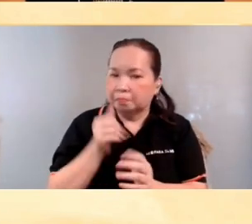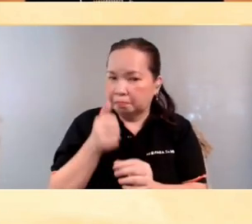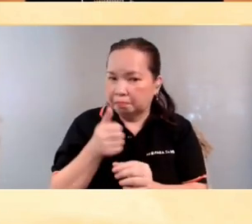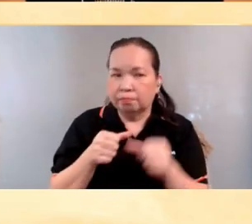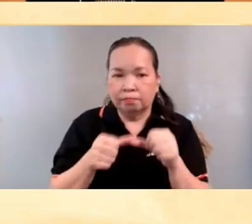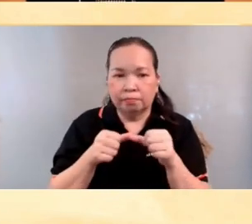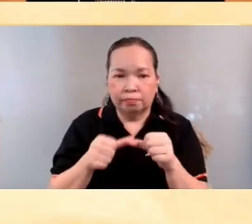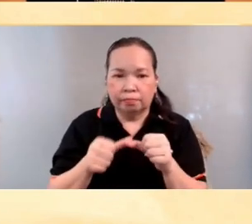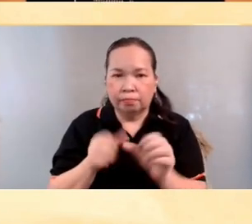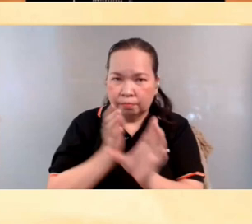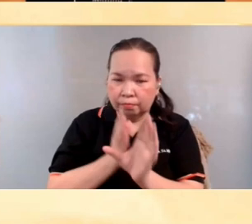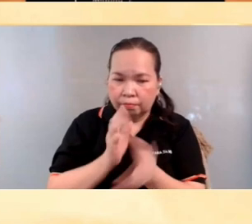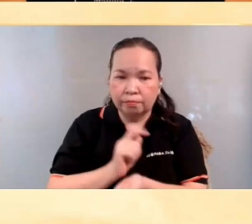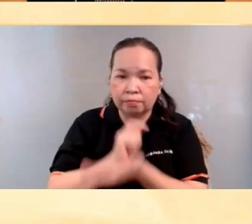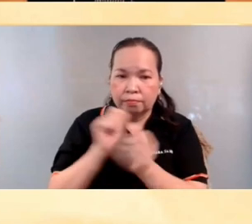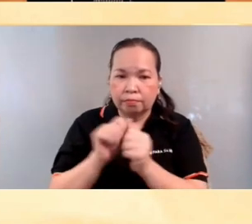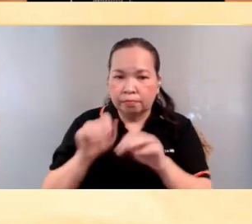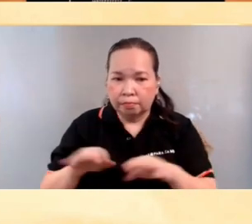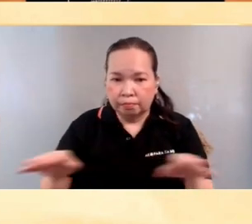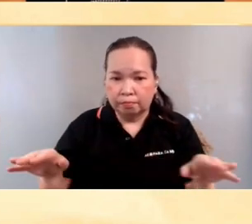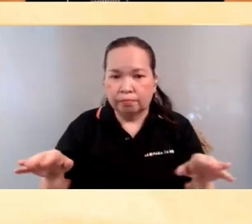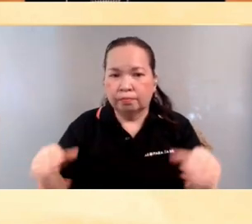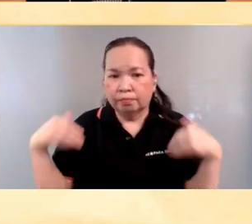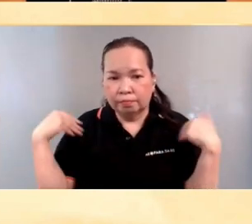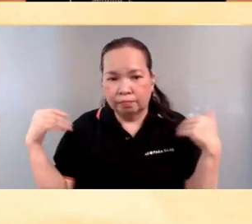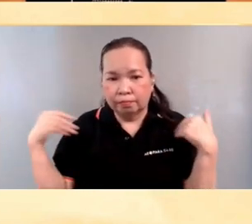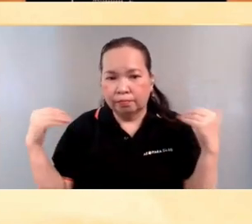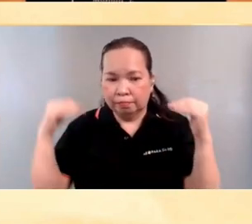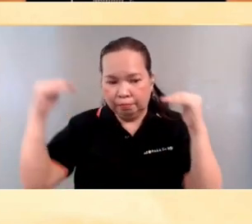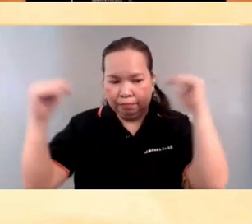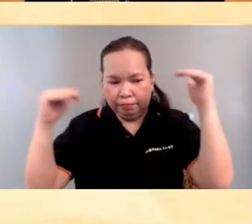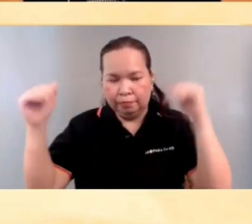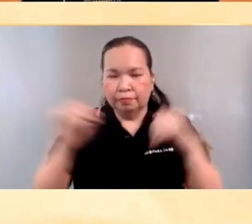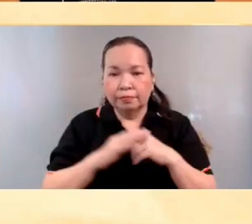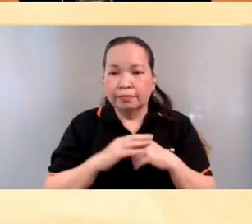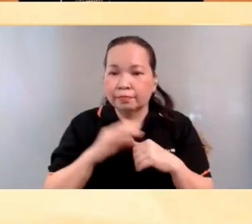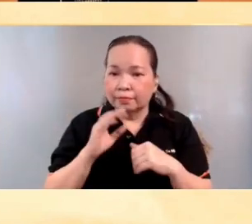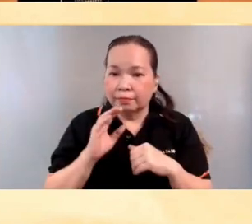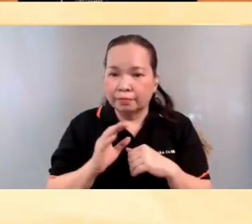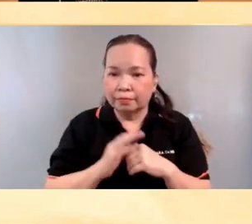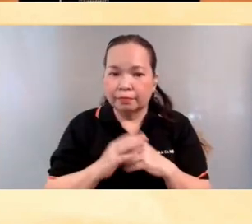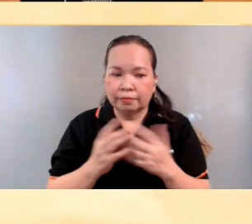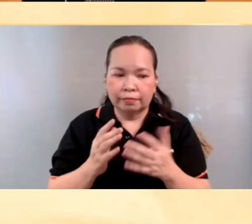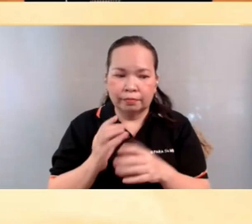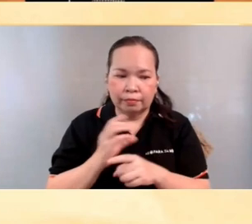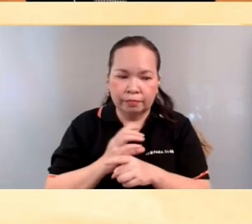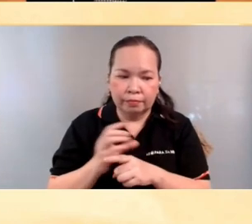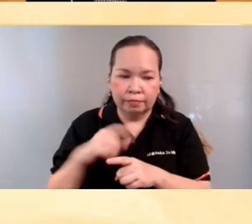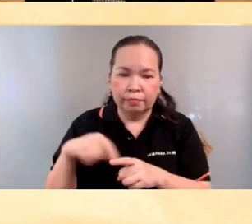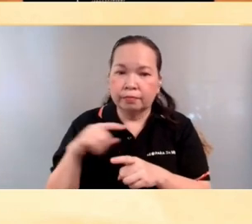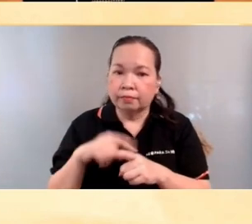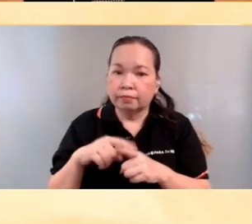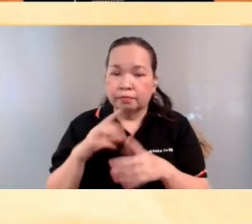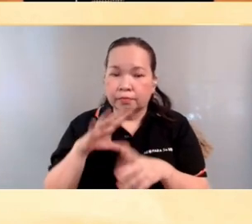do psychotherapy with children, adolescents, and adults. Her psychological career has included